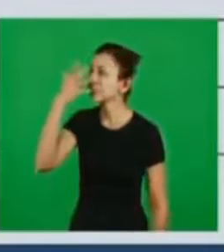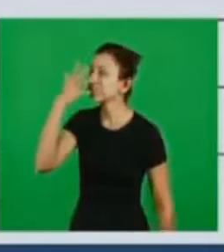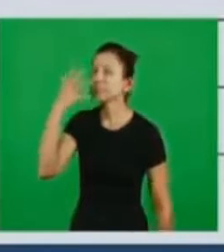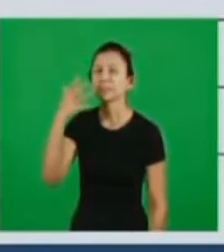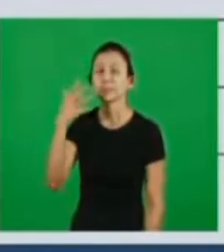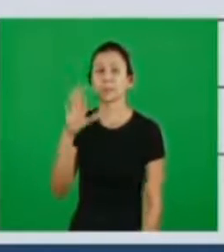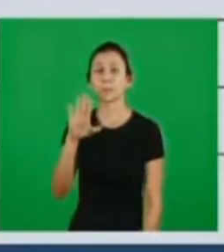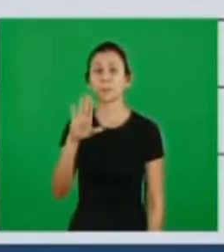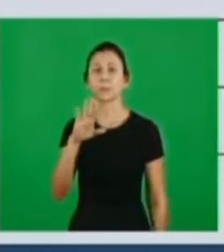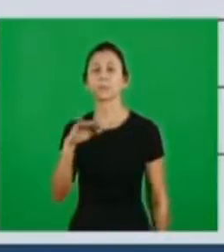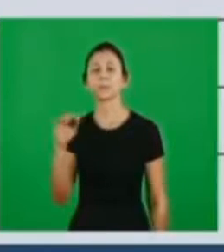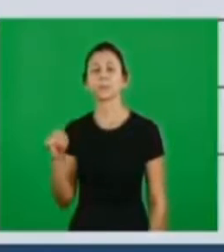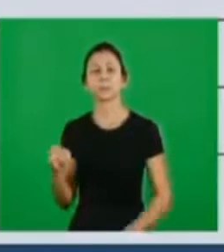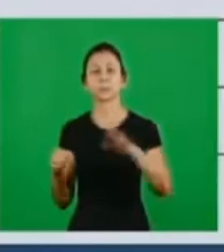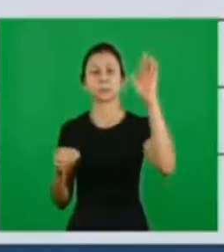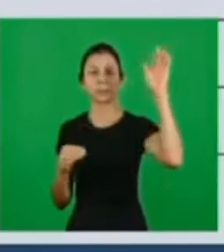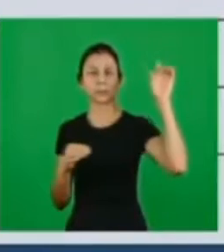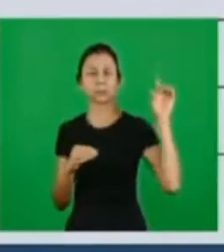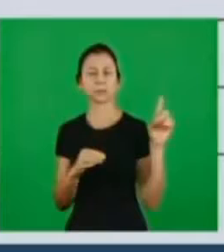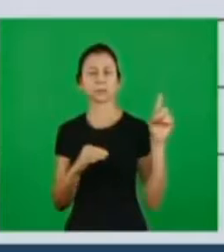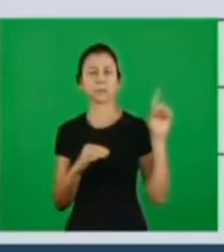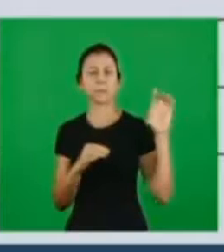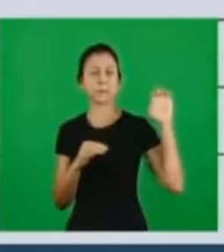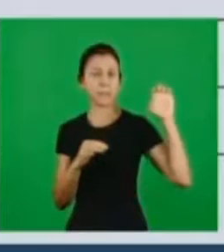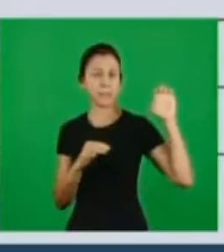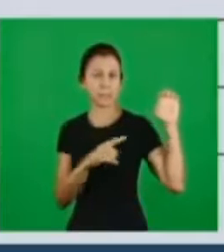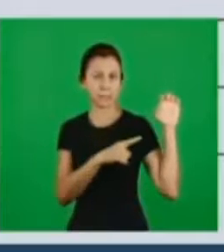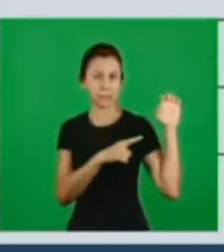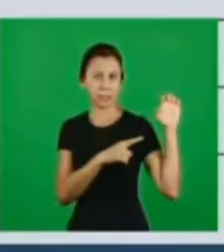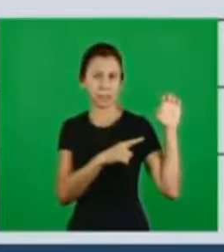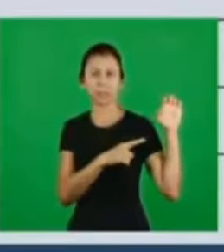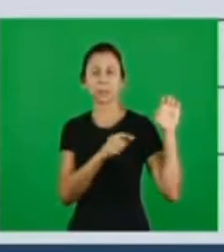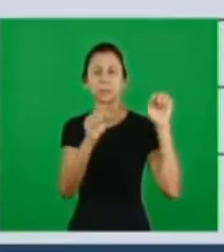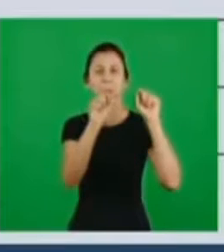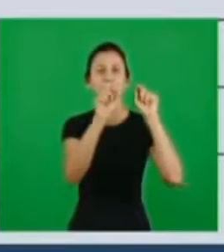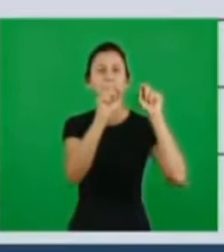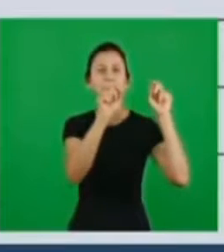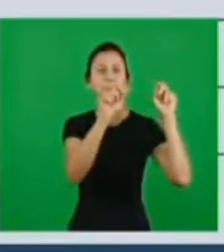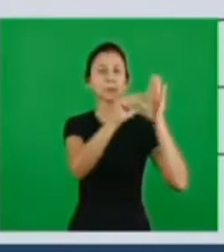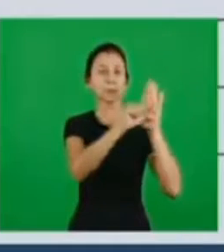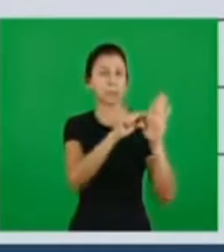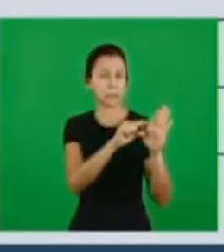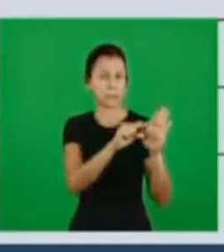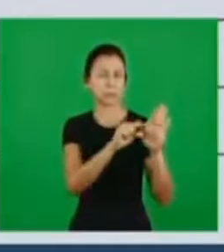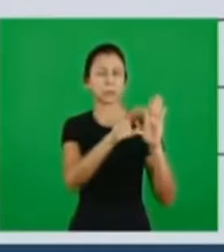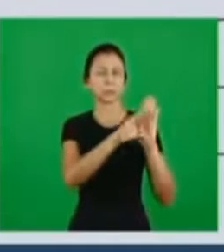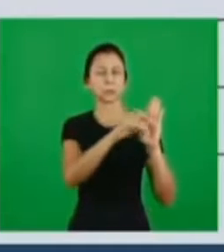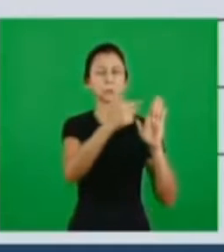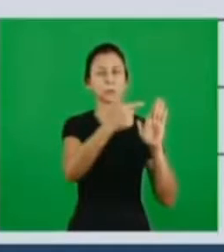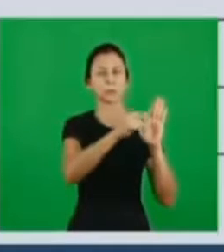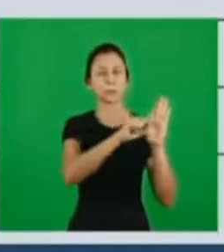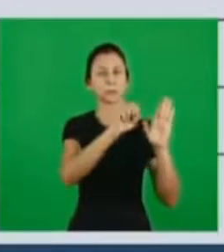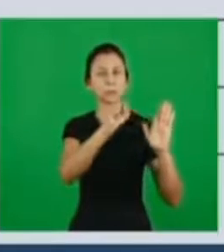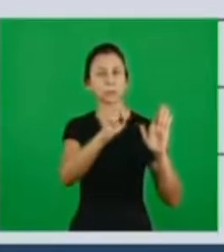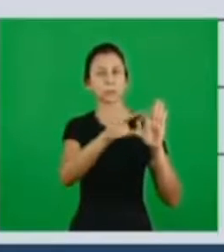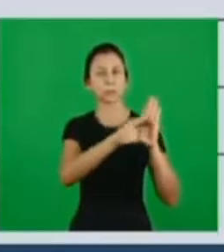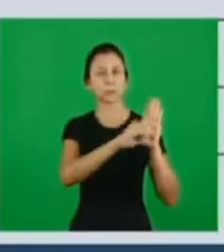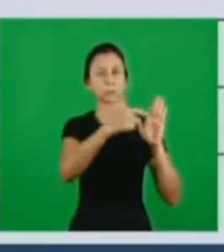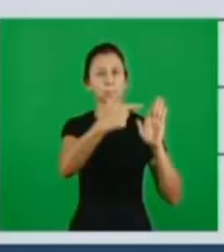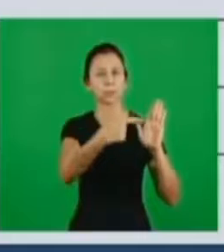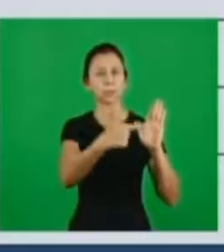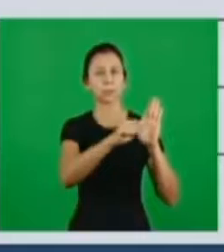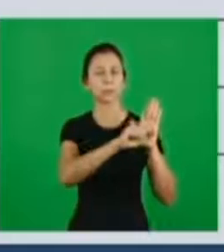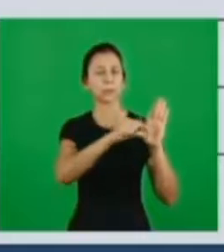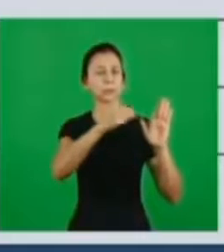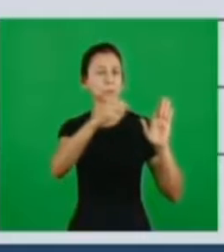images may not be very clear to the brethren. So on the left side, those are the verse, chapter 2, verse 1, chapter